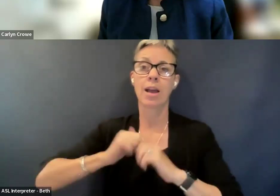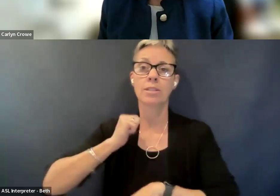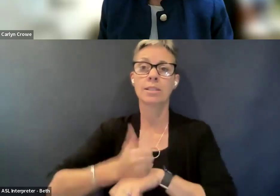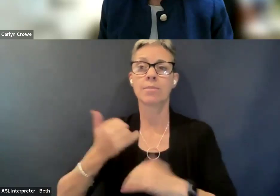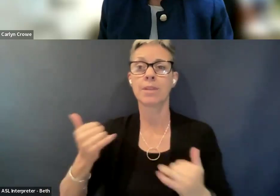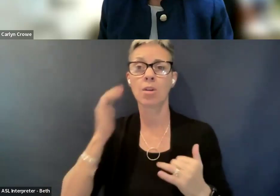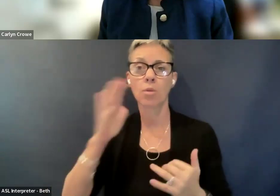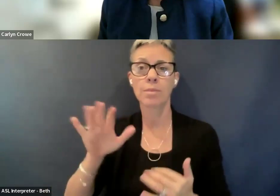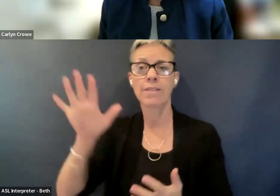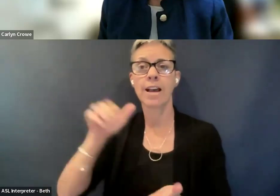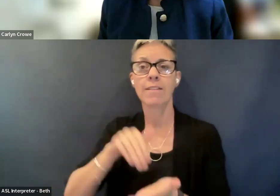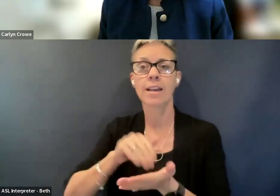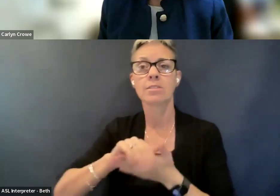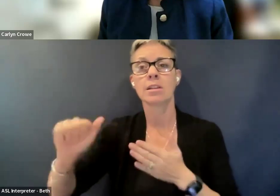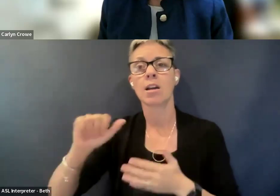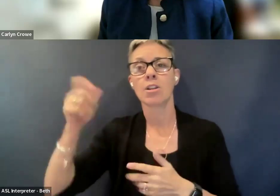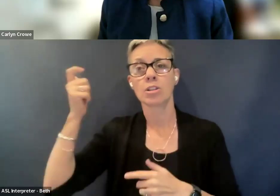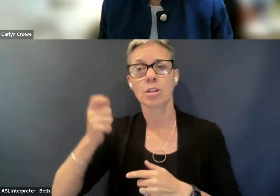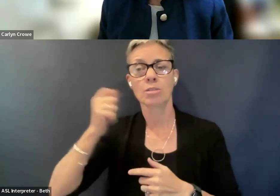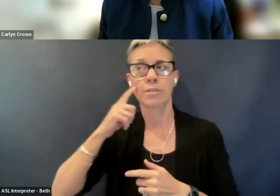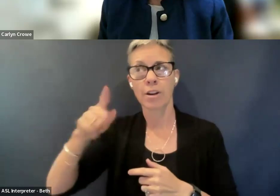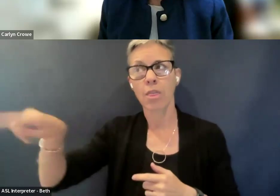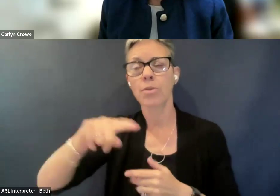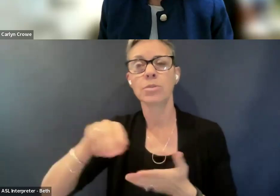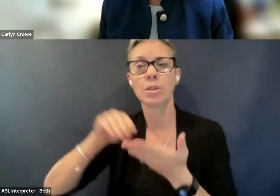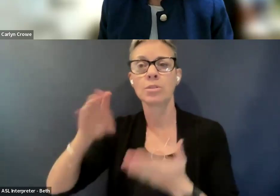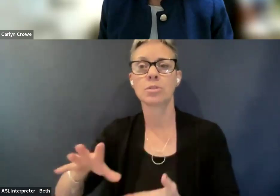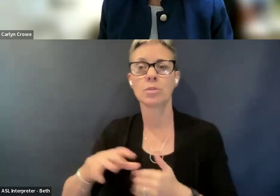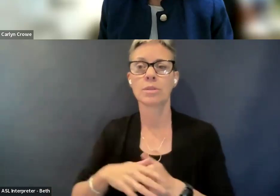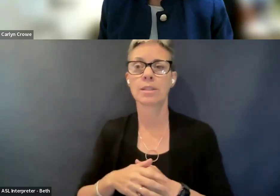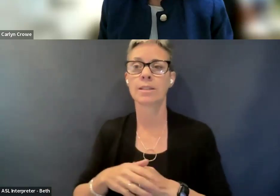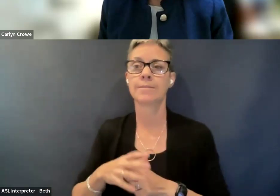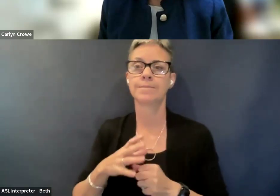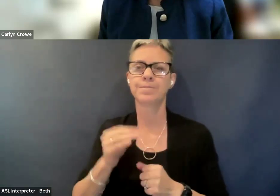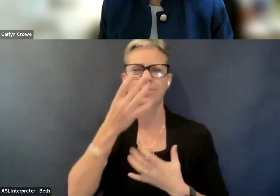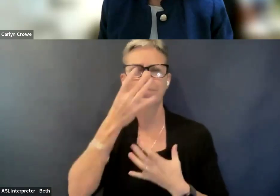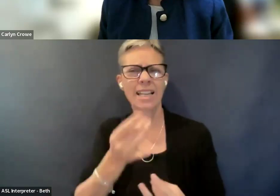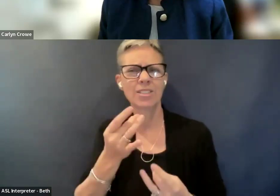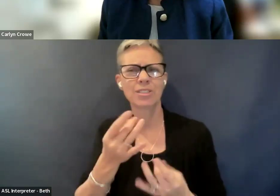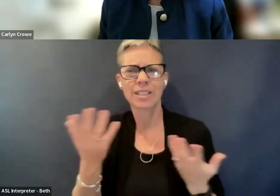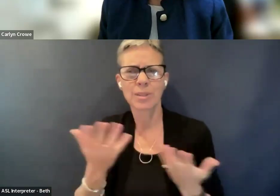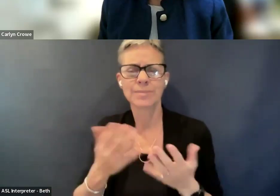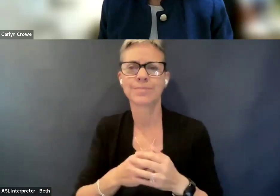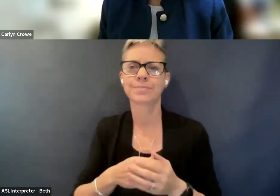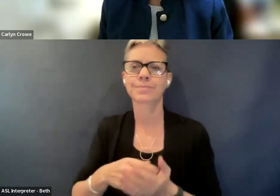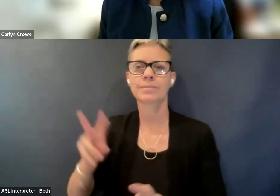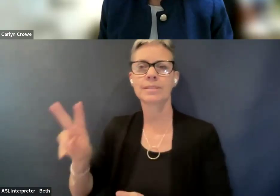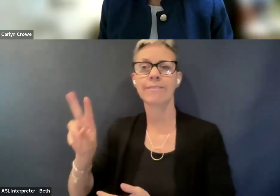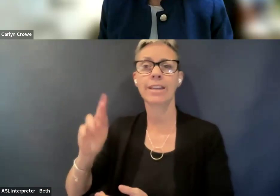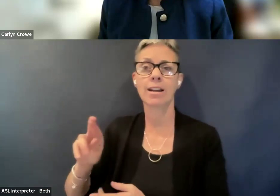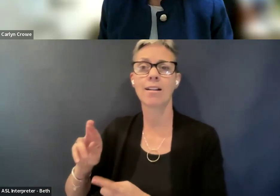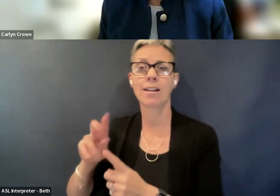a $5,000 scholarship to those students. And what is interesting thing about it, and Voc Rehab was